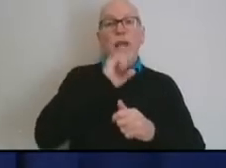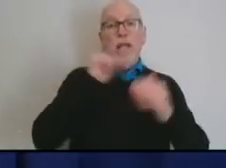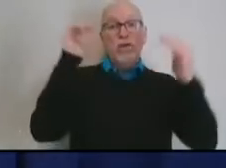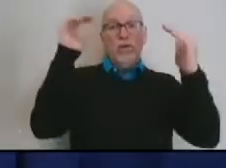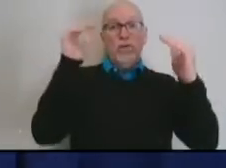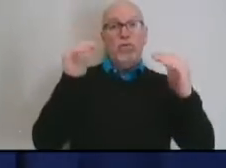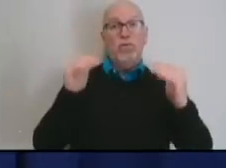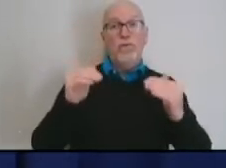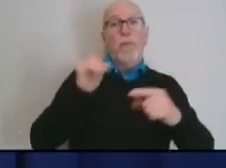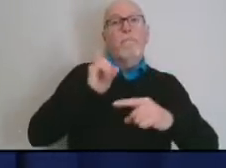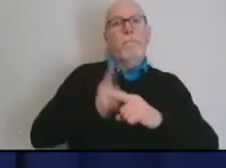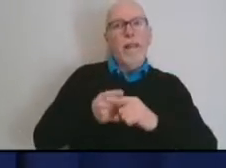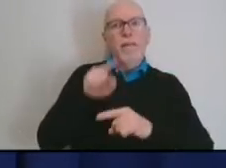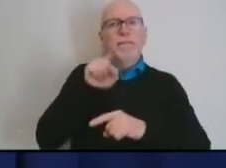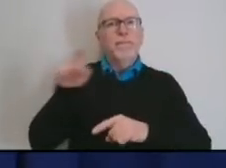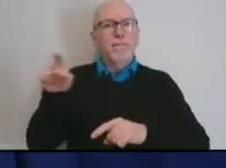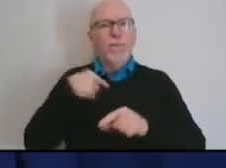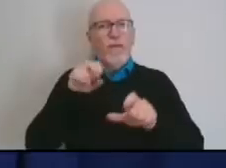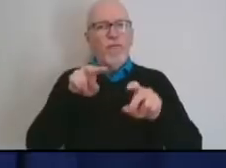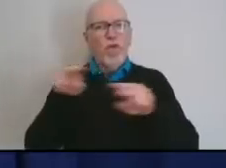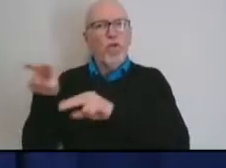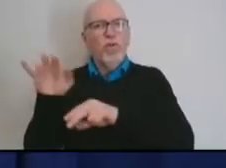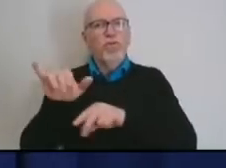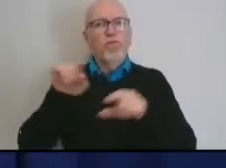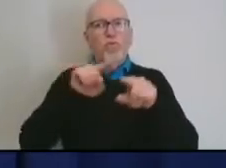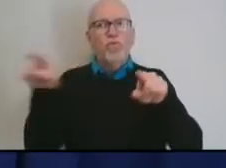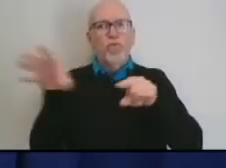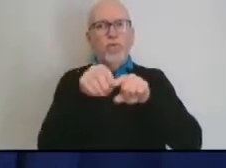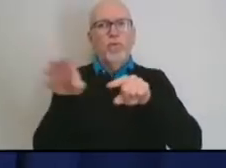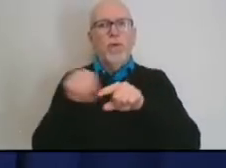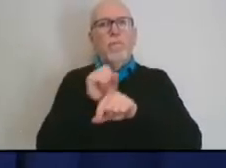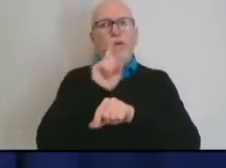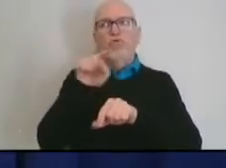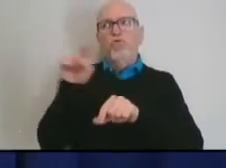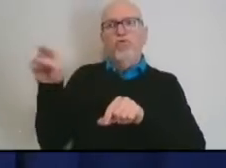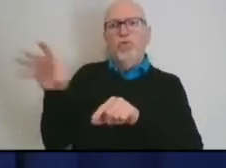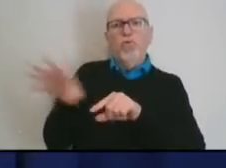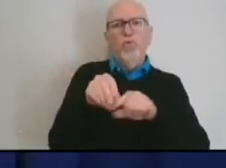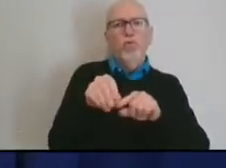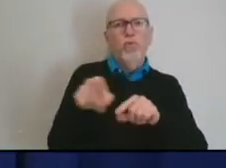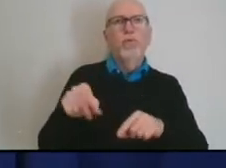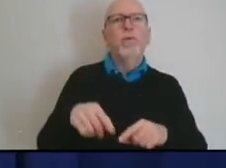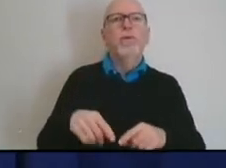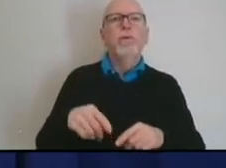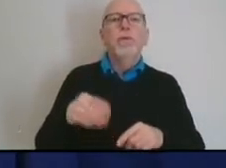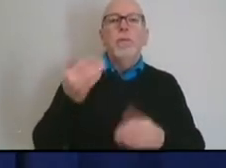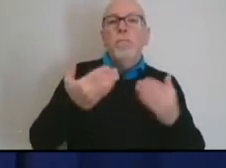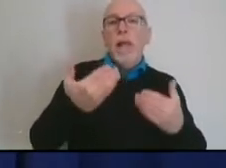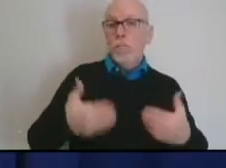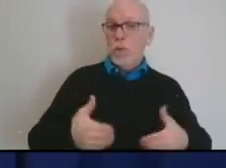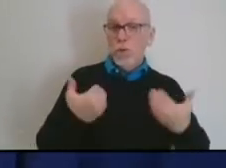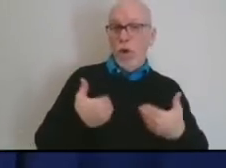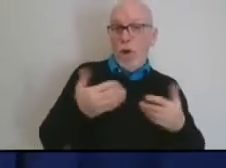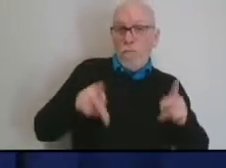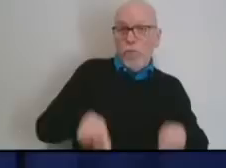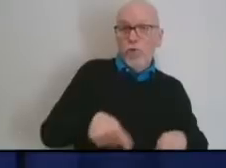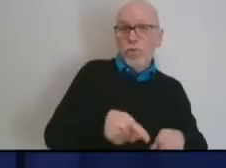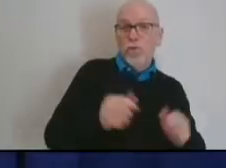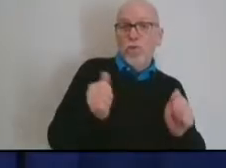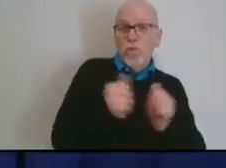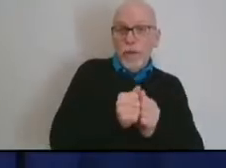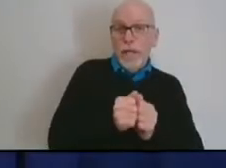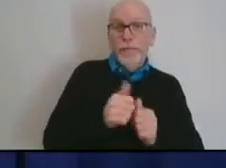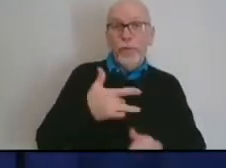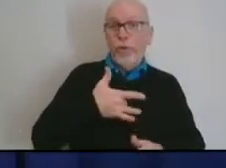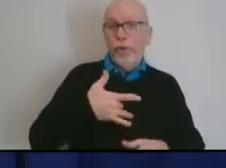in comorbidities so that we make sure we are including those individuals. It may even be a young individual with congenital heart